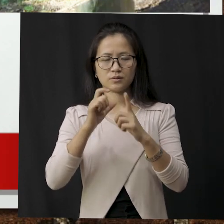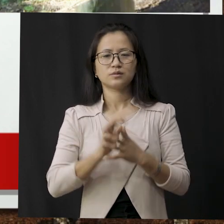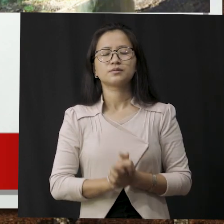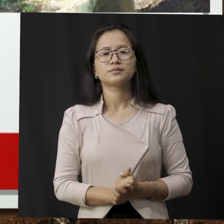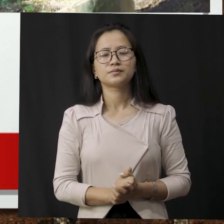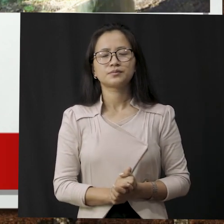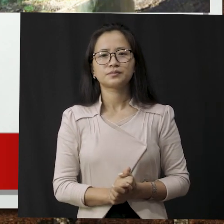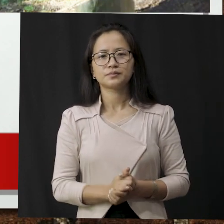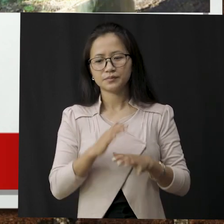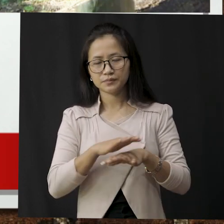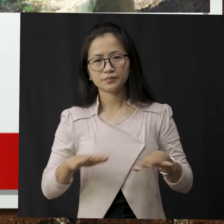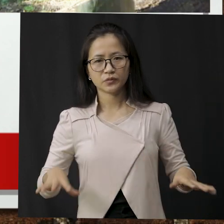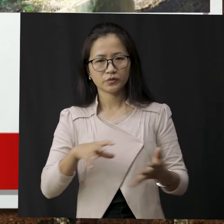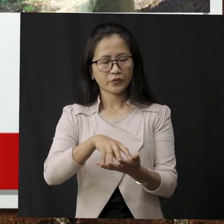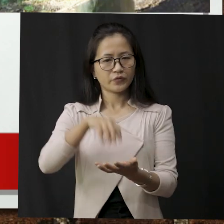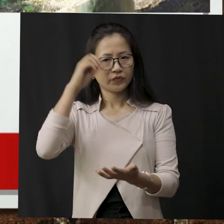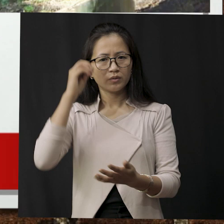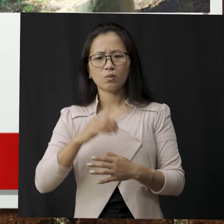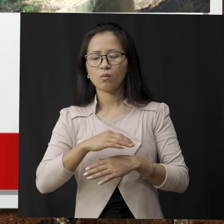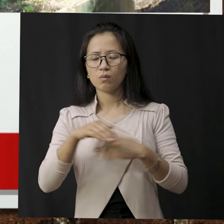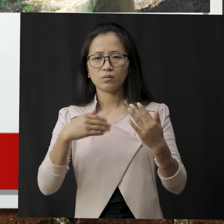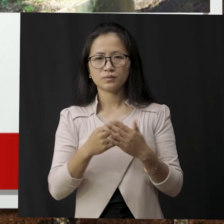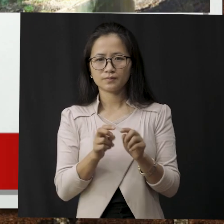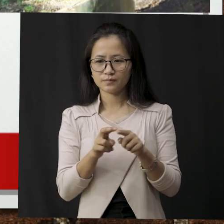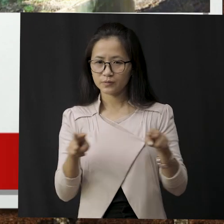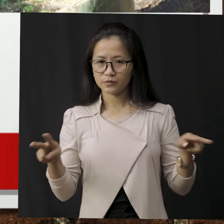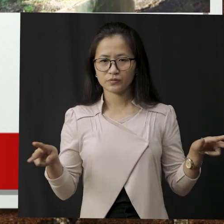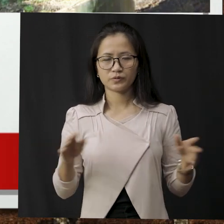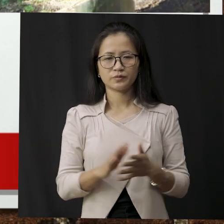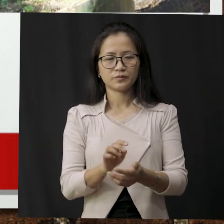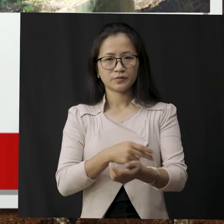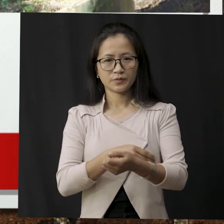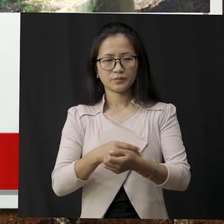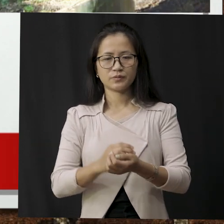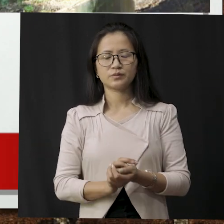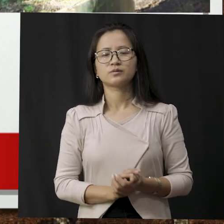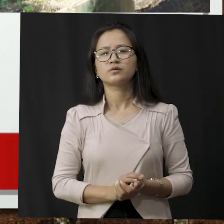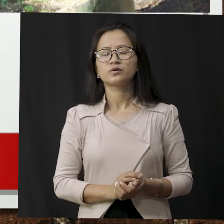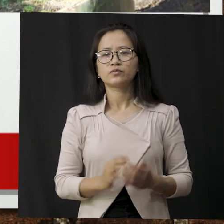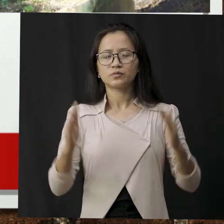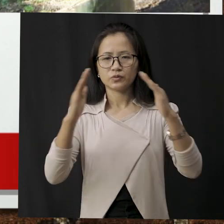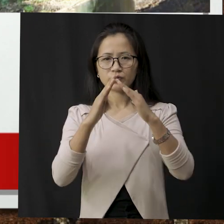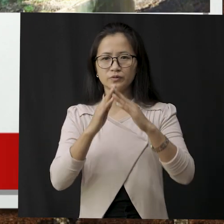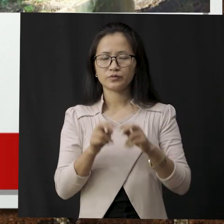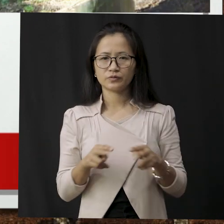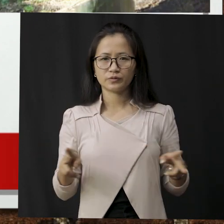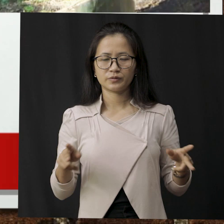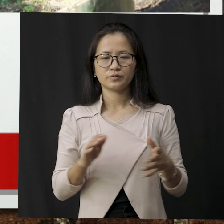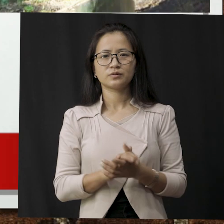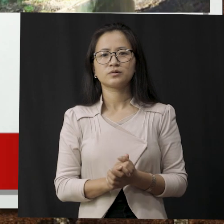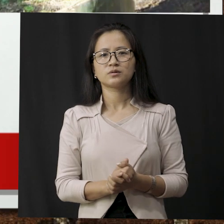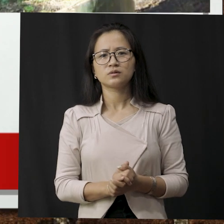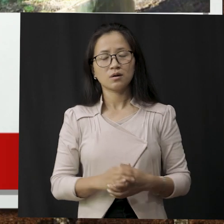So students, we have learned all different names for the shelter for different animals.